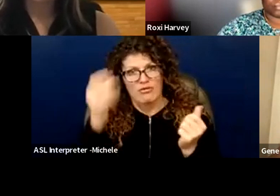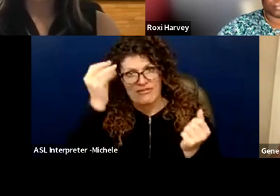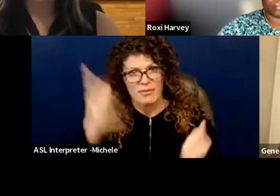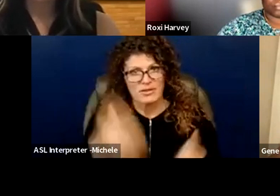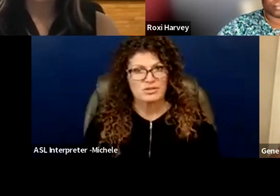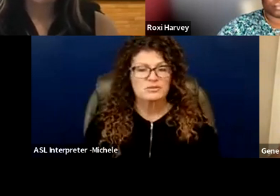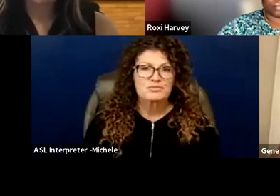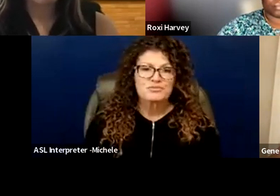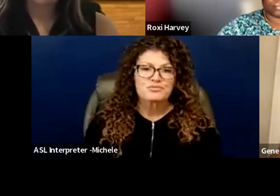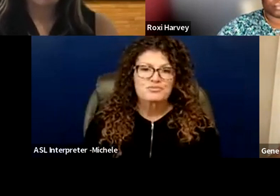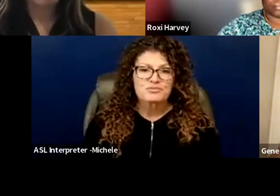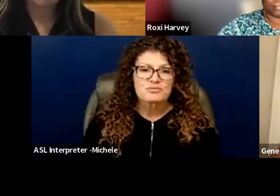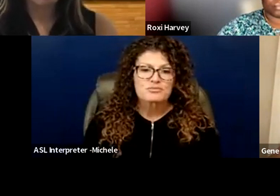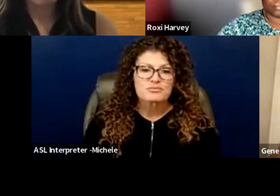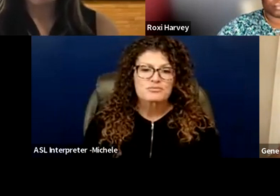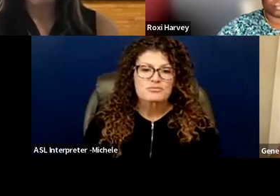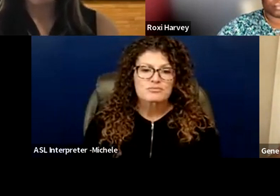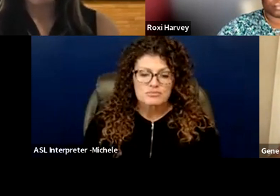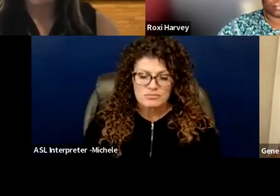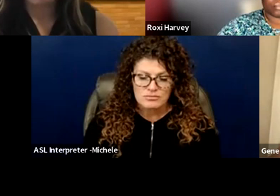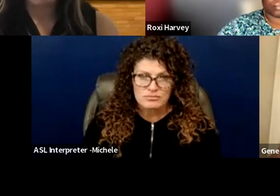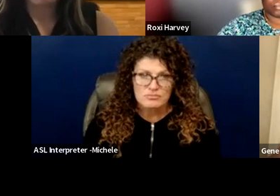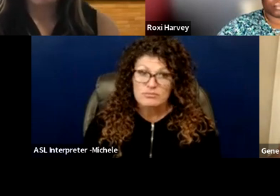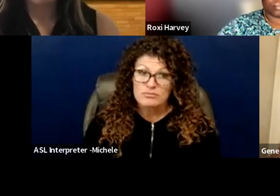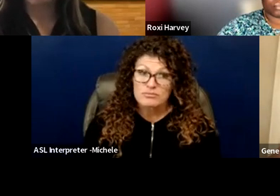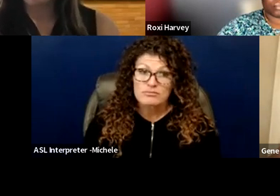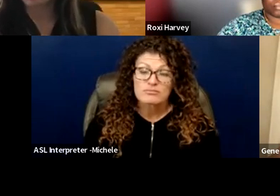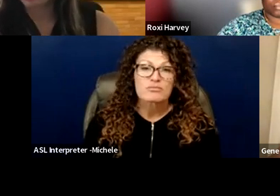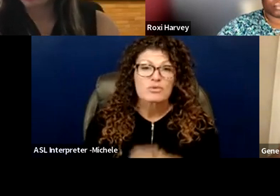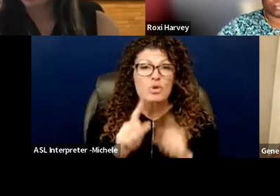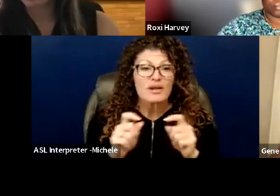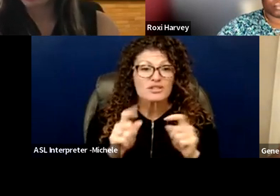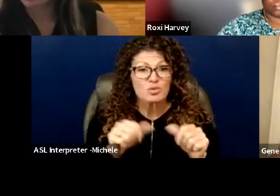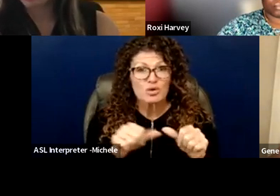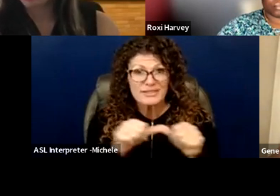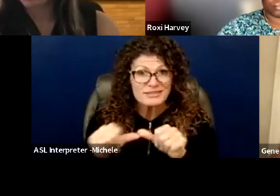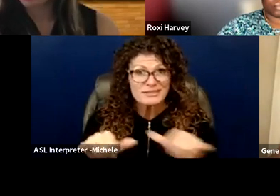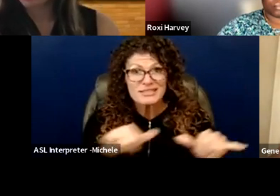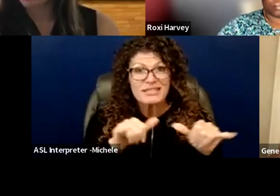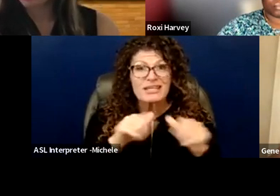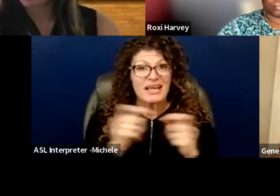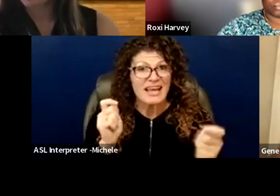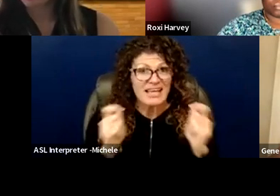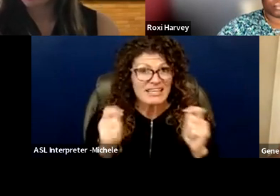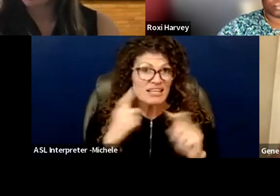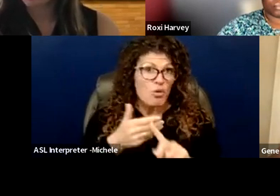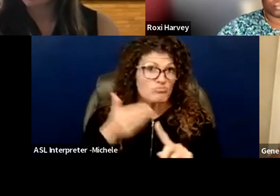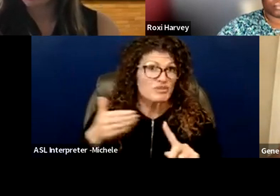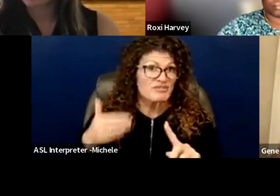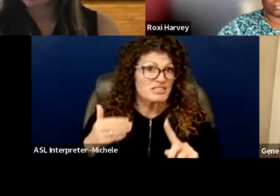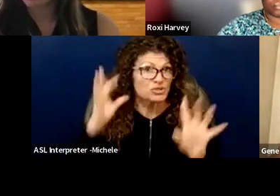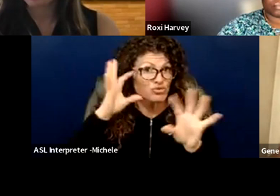The questions were consistent and edited from questions we've asked in previous superintendent